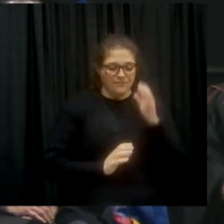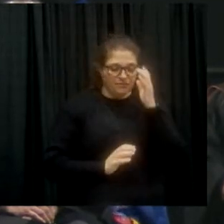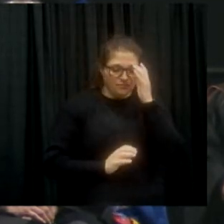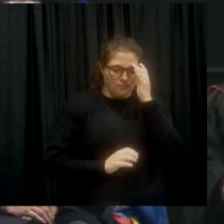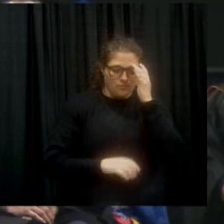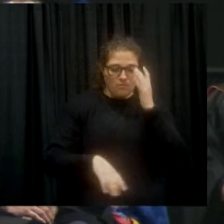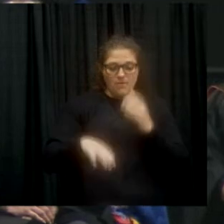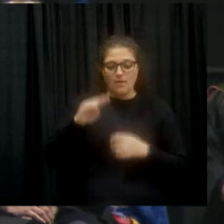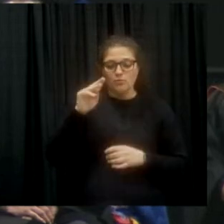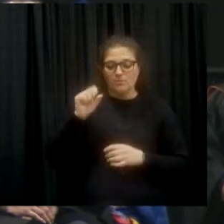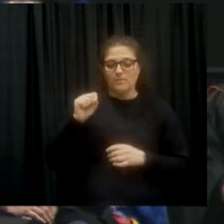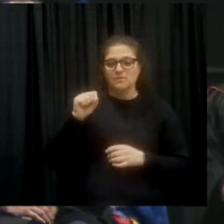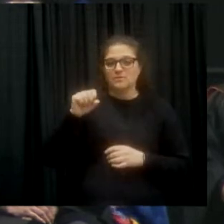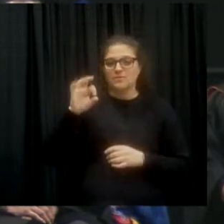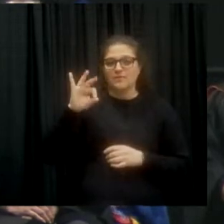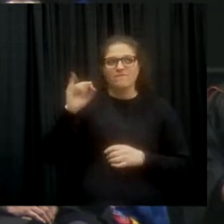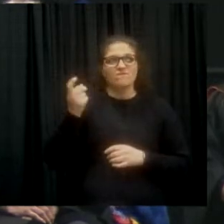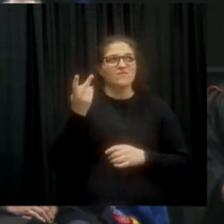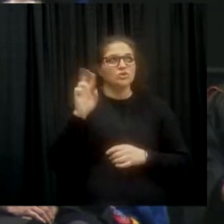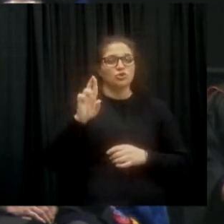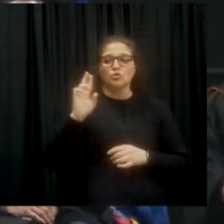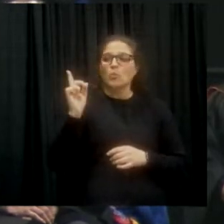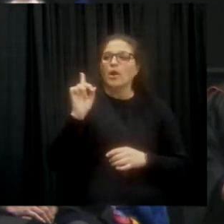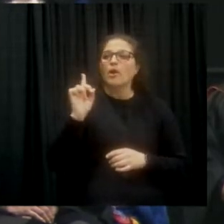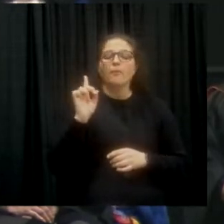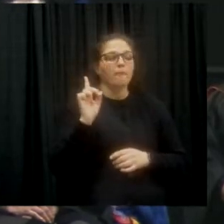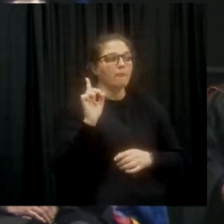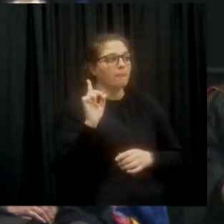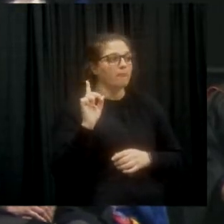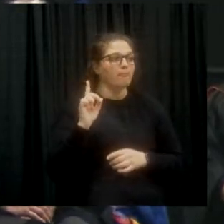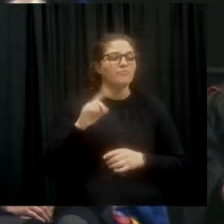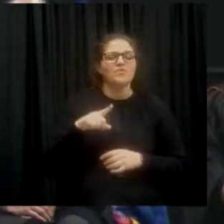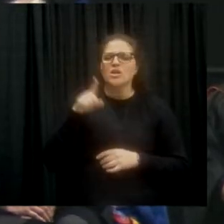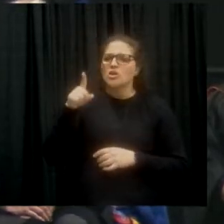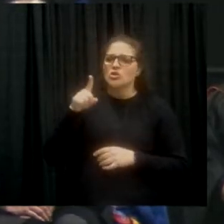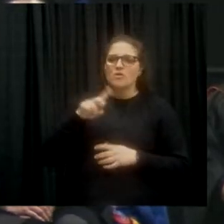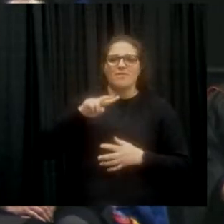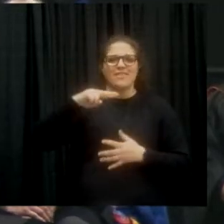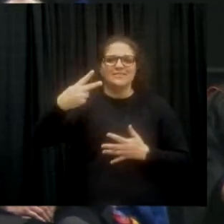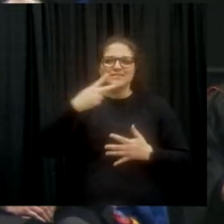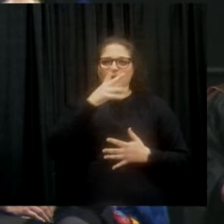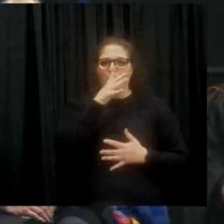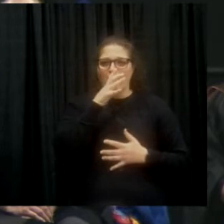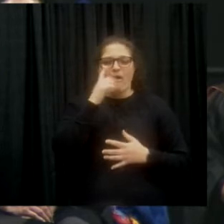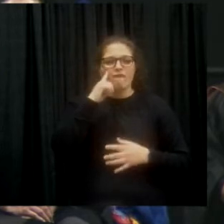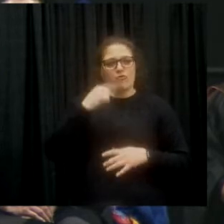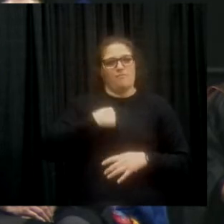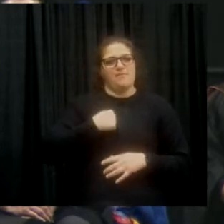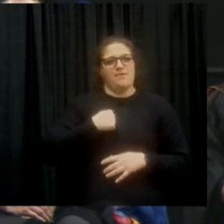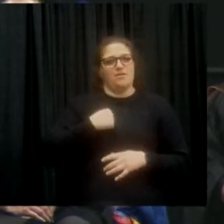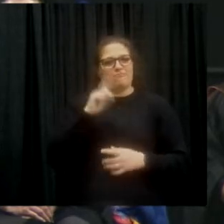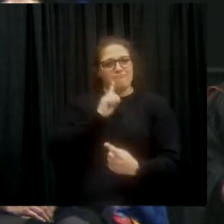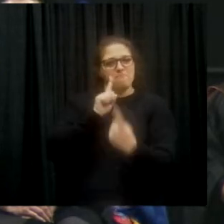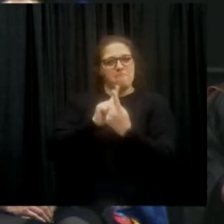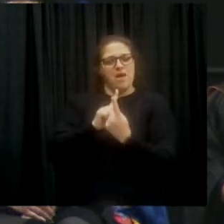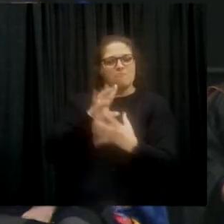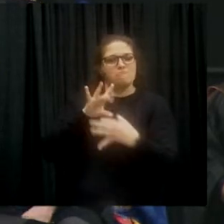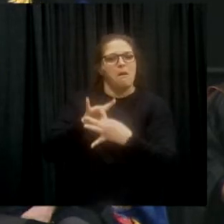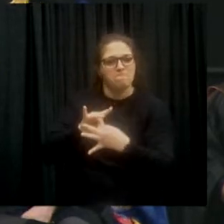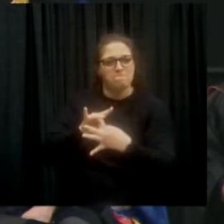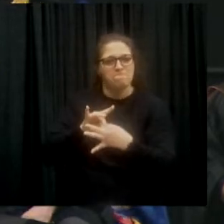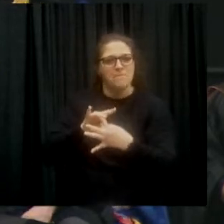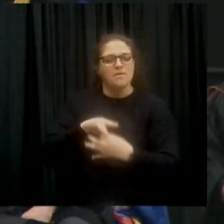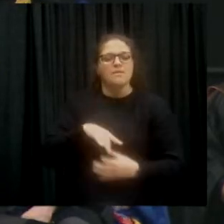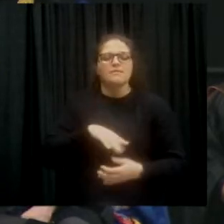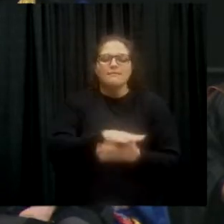To Ms. Fisher, where is she at? You've always been that second mother figure to me ever since I've met you.